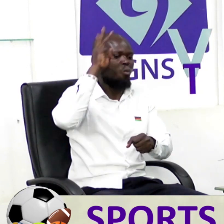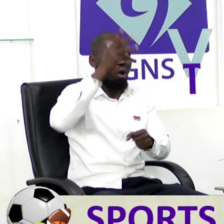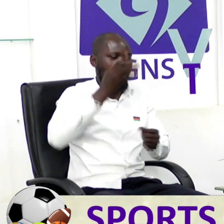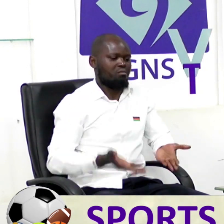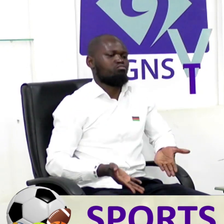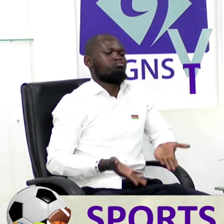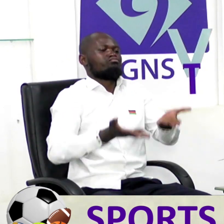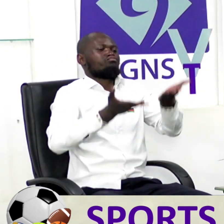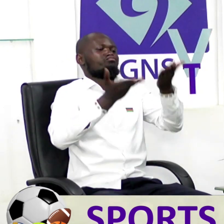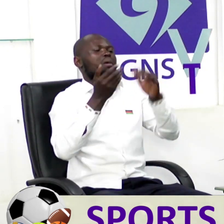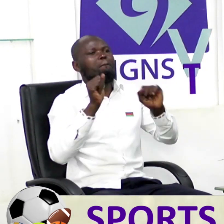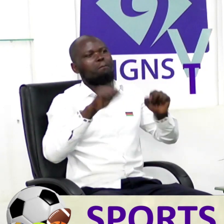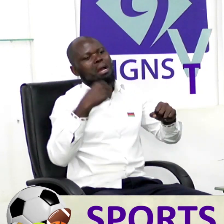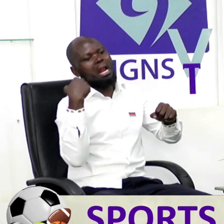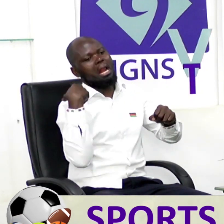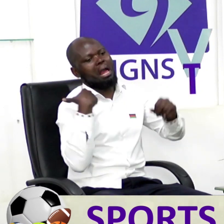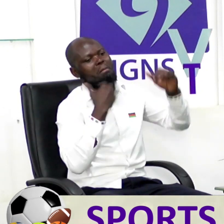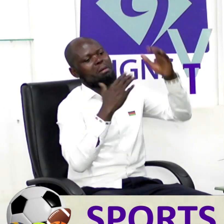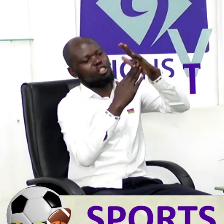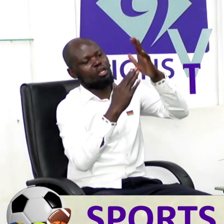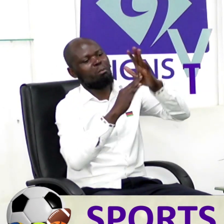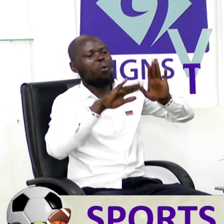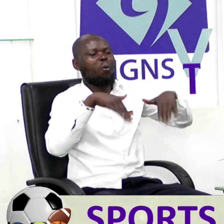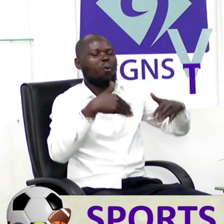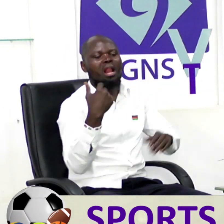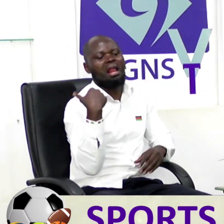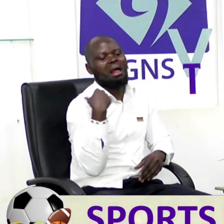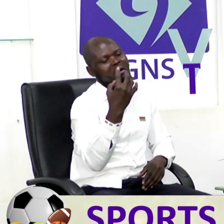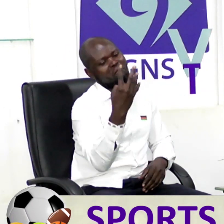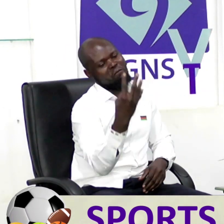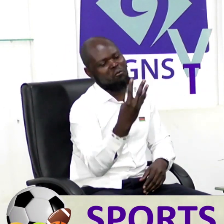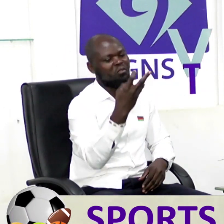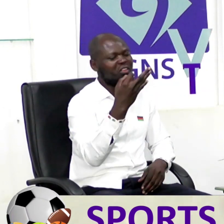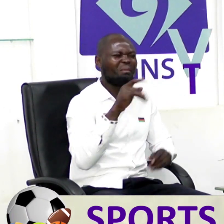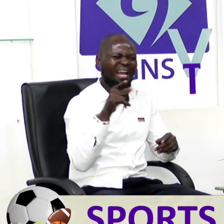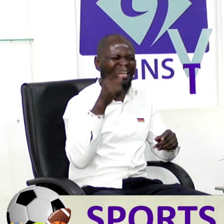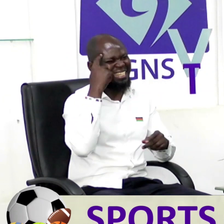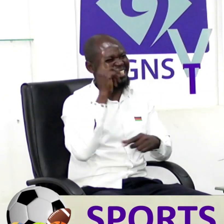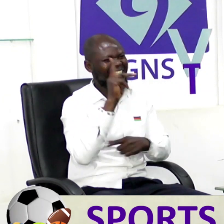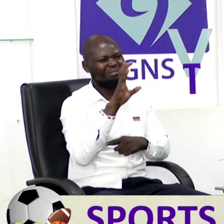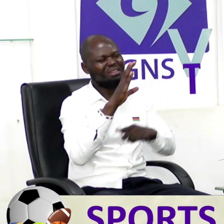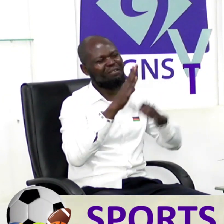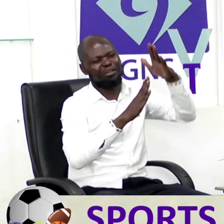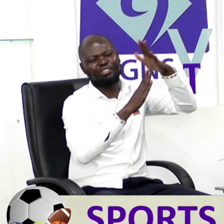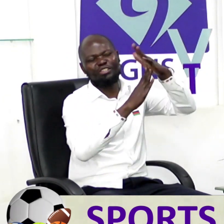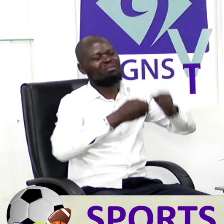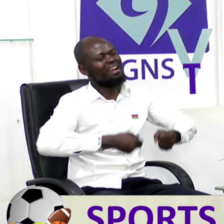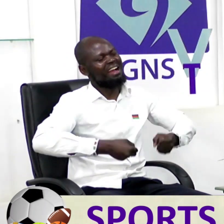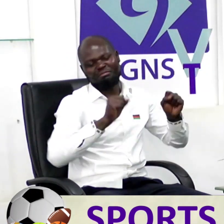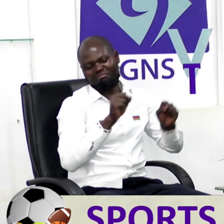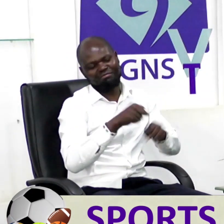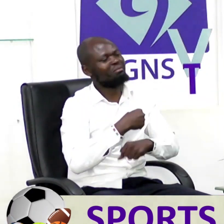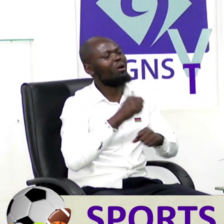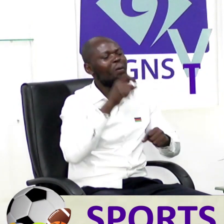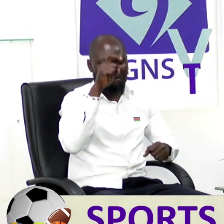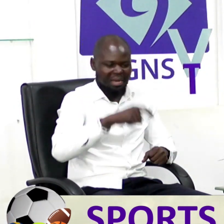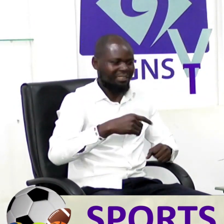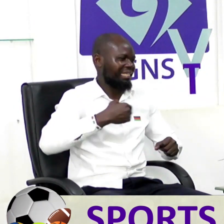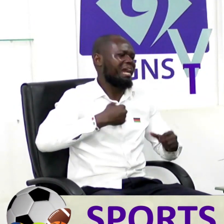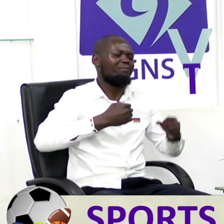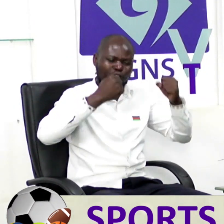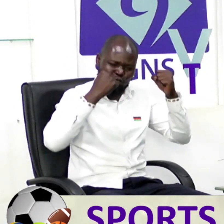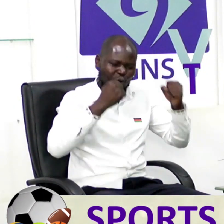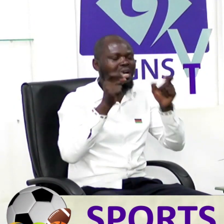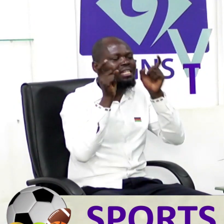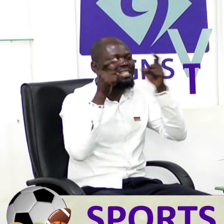probably for the moving forward for those other matches that is remaining, we hope KCB can really revamp and come back to top or almost